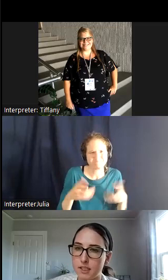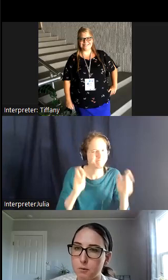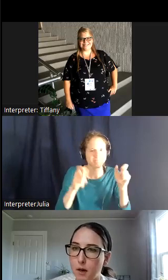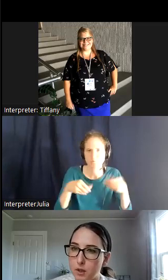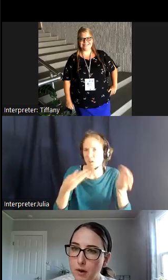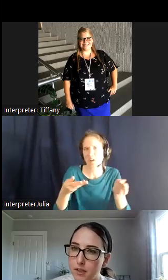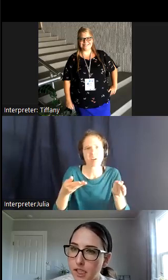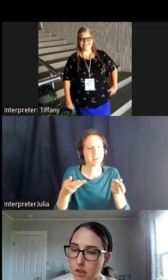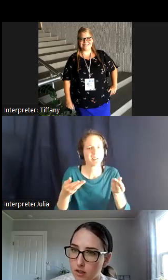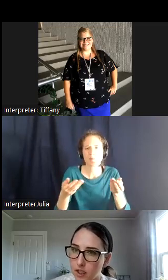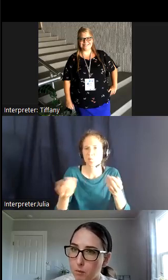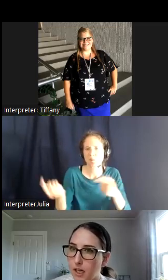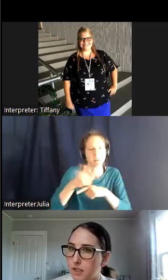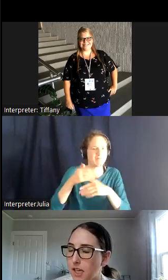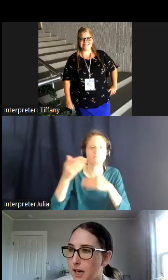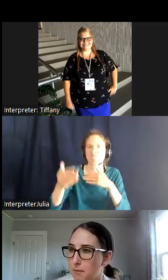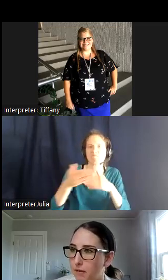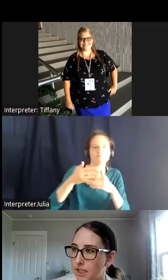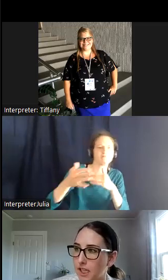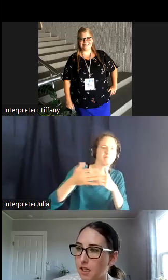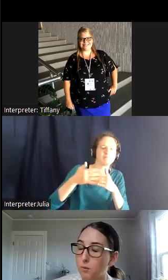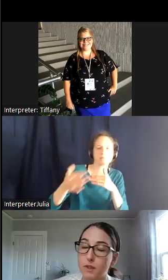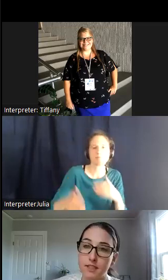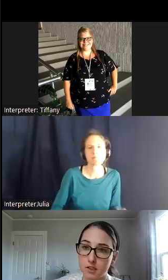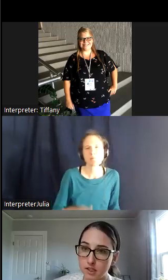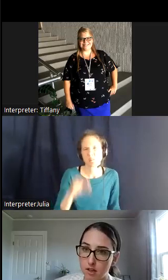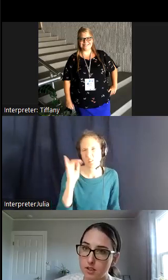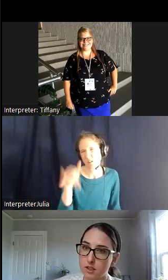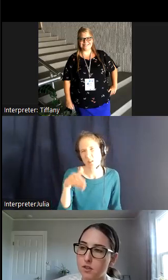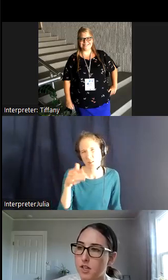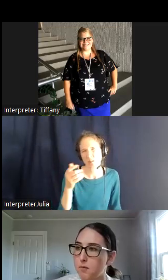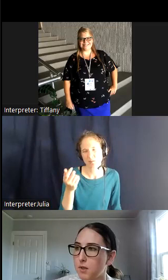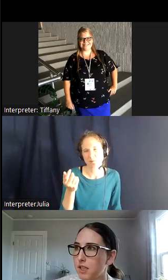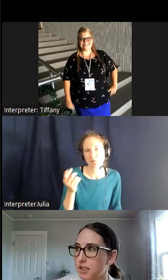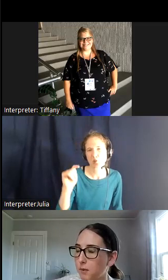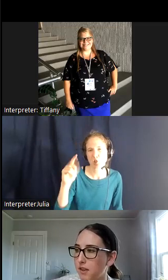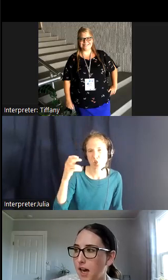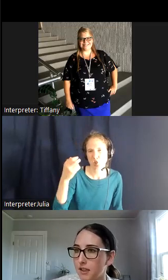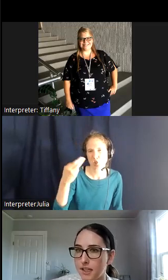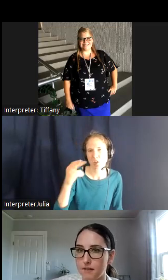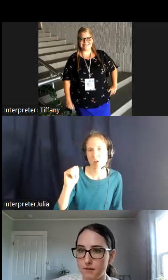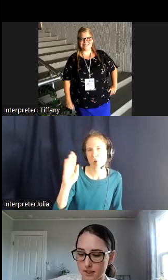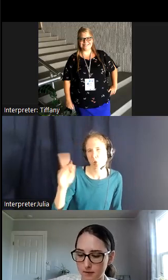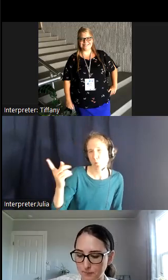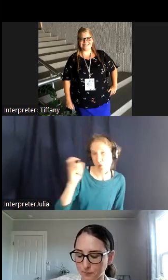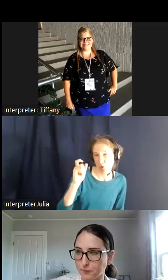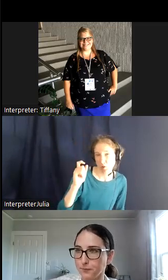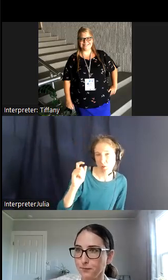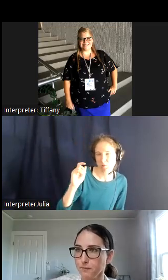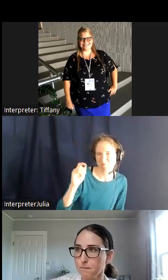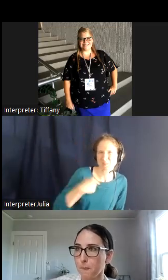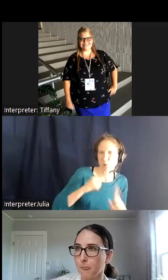And that was what I was referencing earlier when I was answering Tasha's question, but this is where that lives.